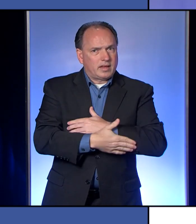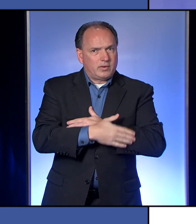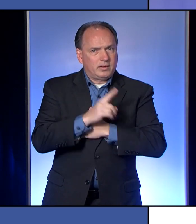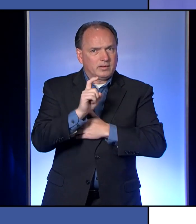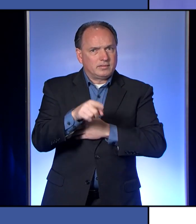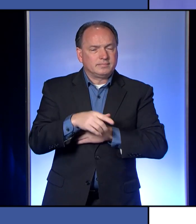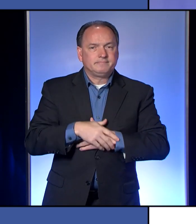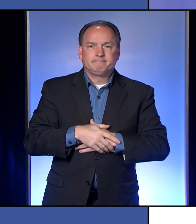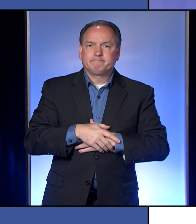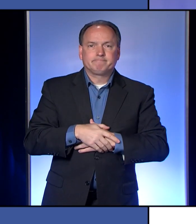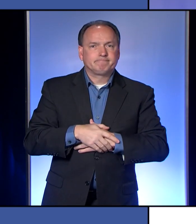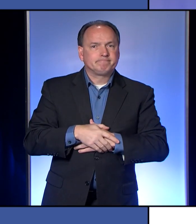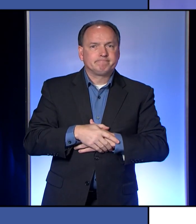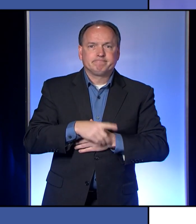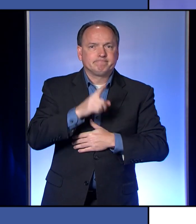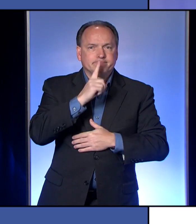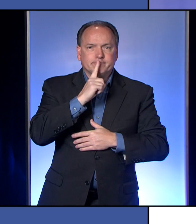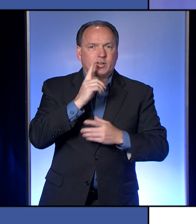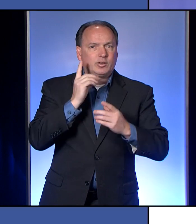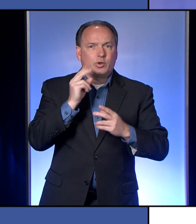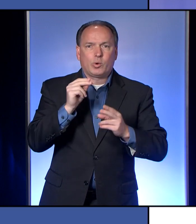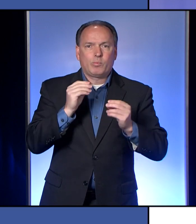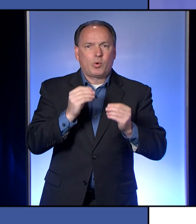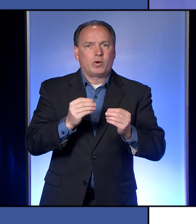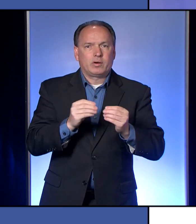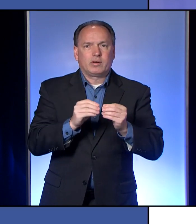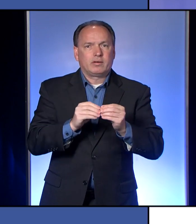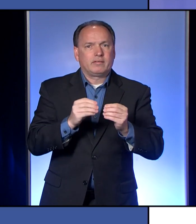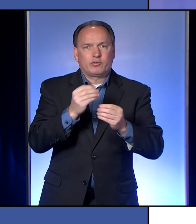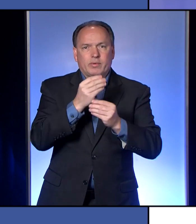I don't have any more information on that individual.